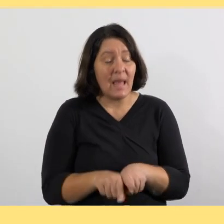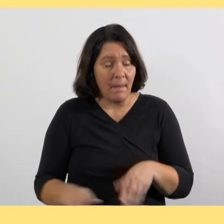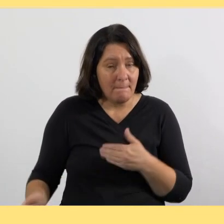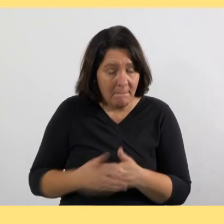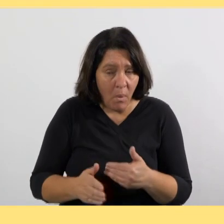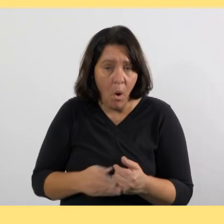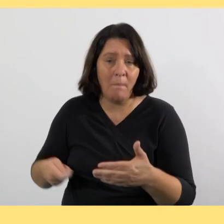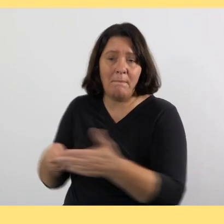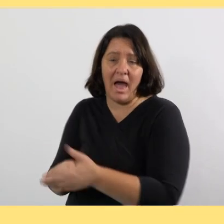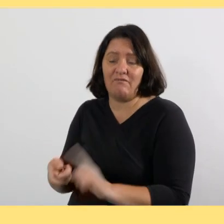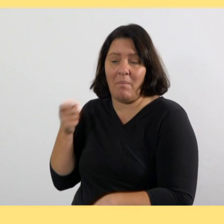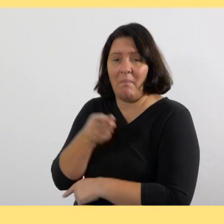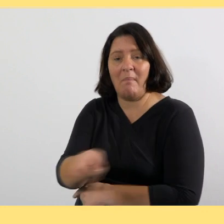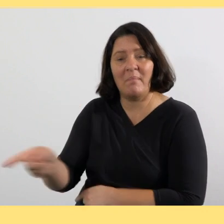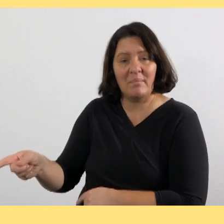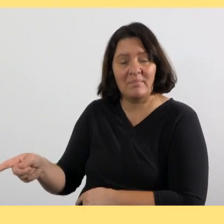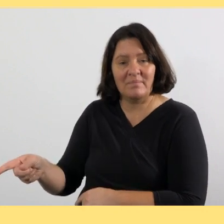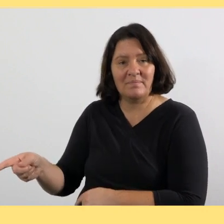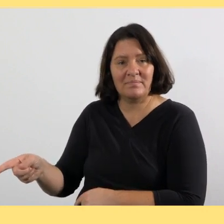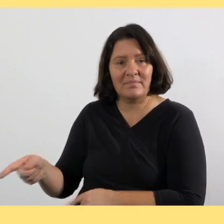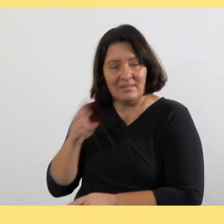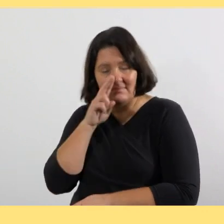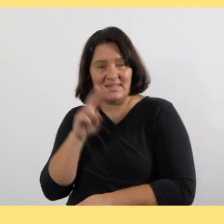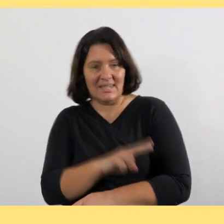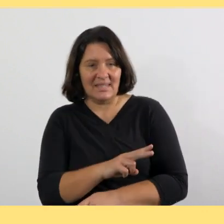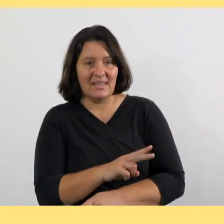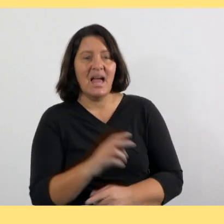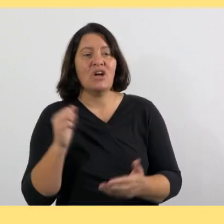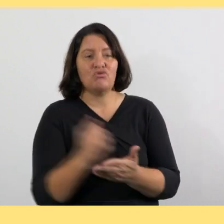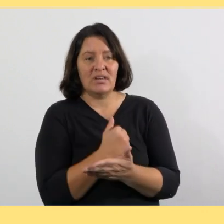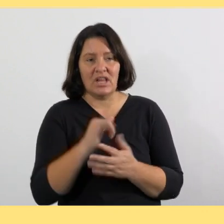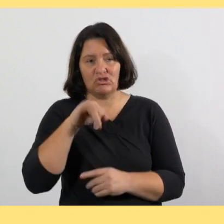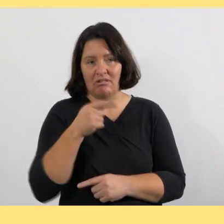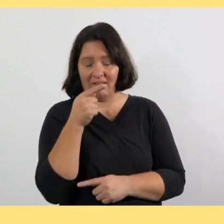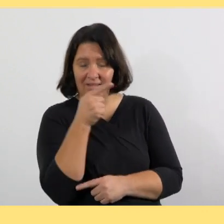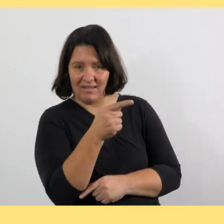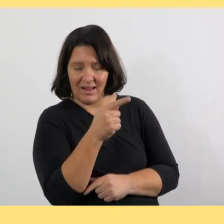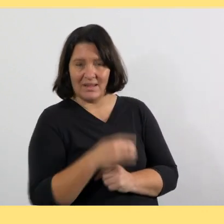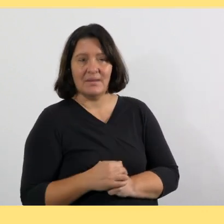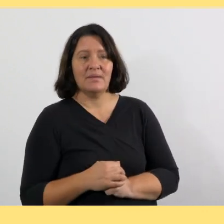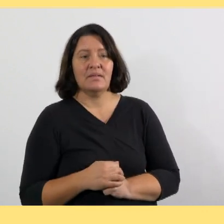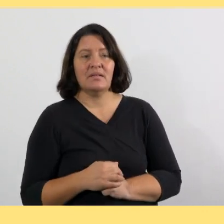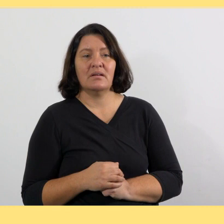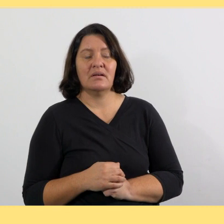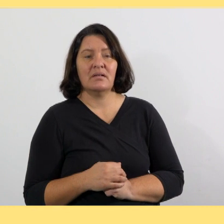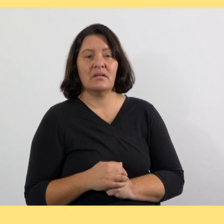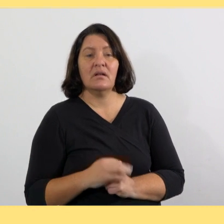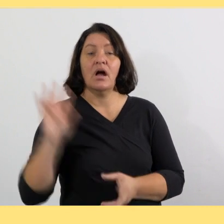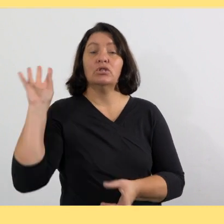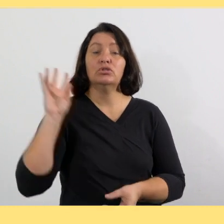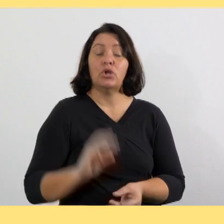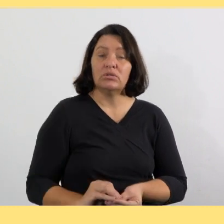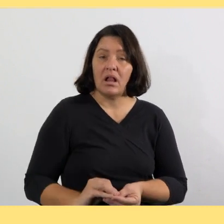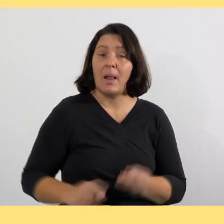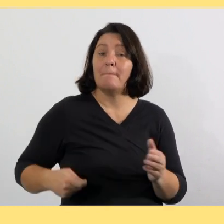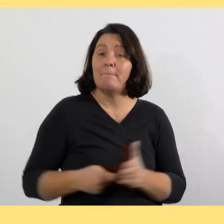bought more goods on credit, as you can see from your creditors journal over here. And the